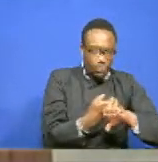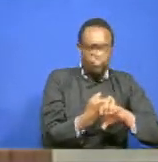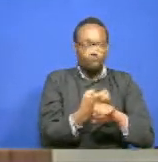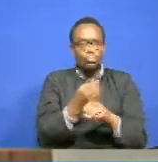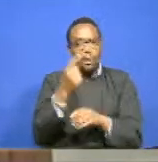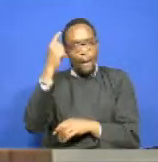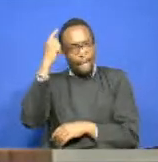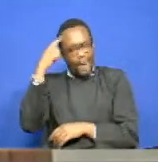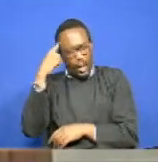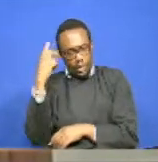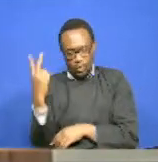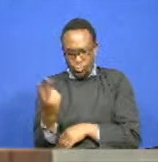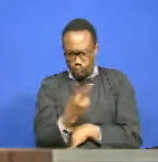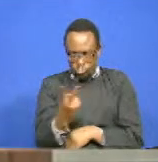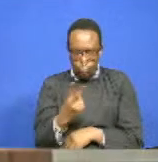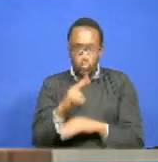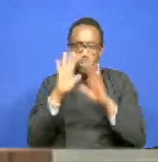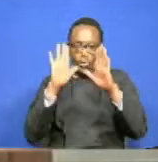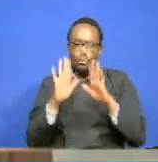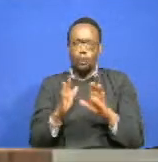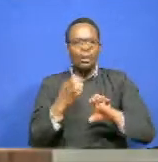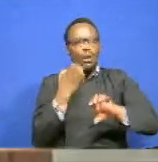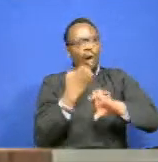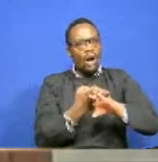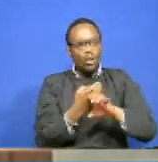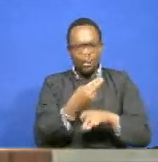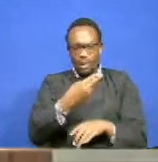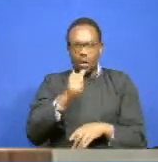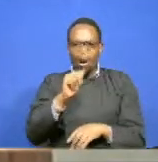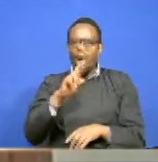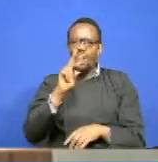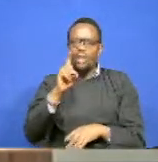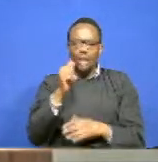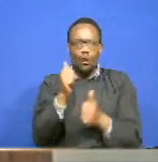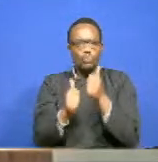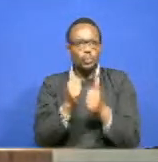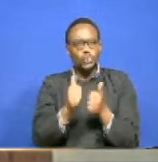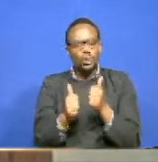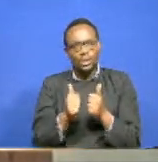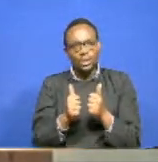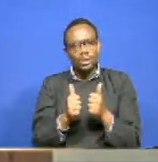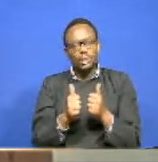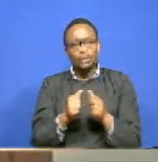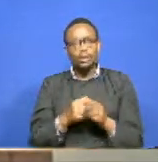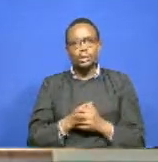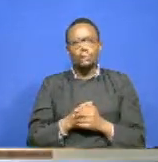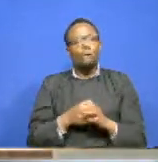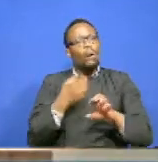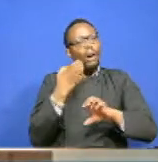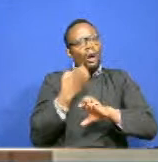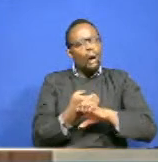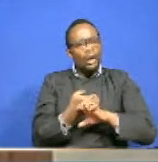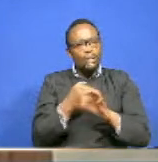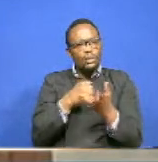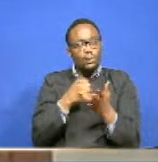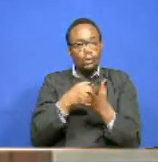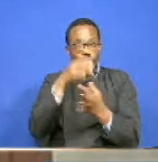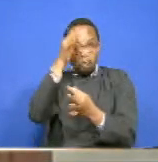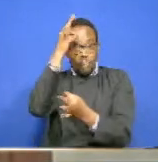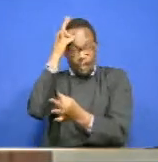resources. So which are these heart resources I am talking about? The heart resources include